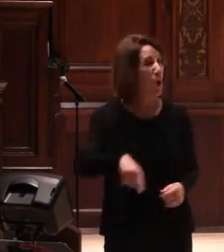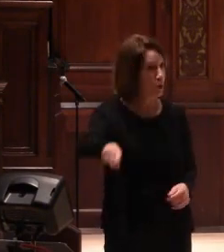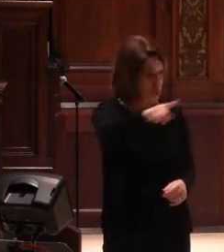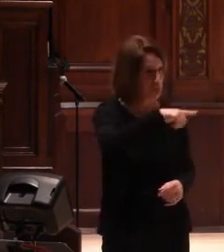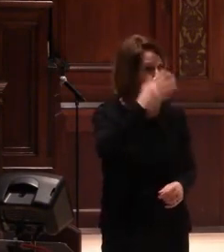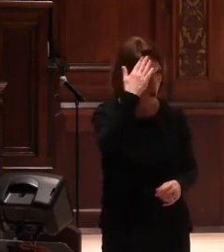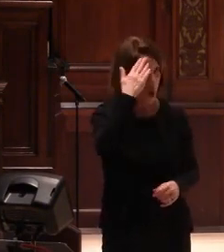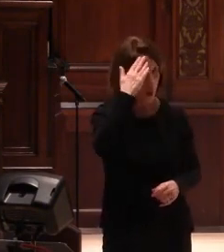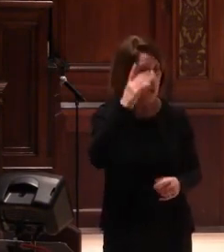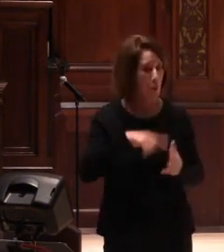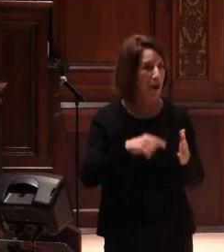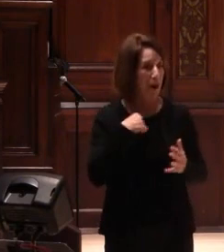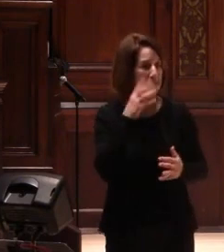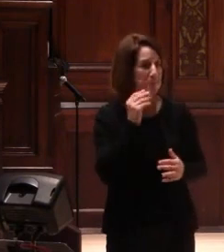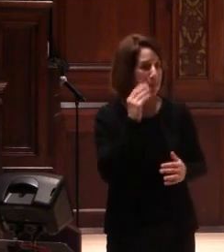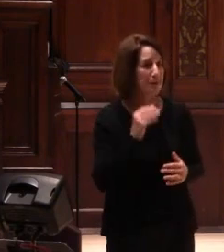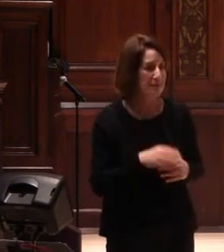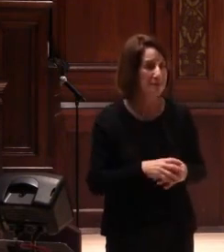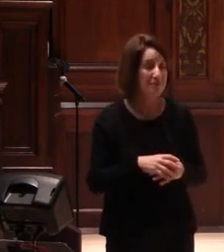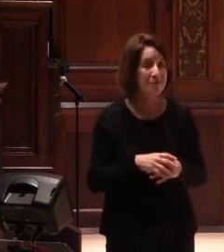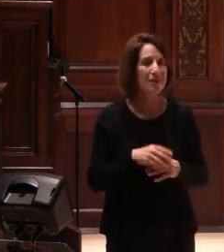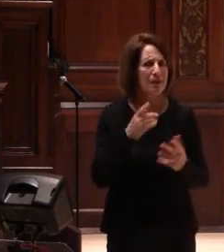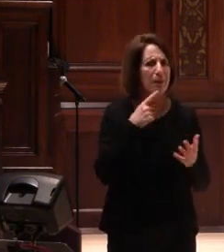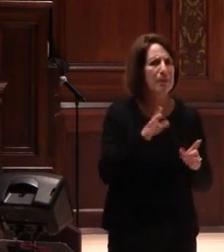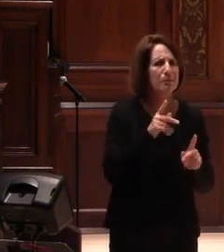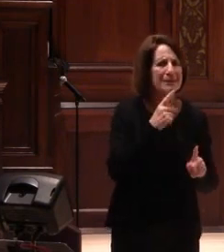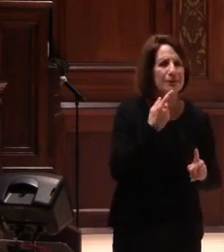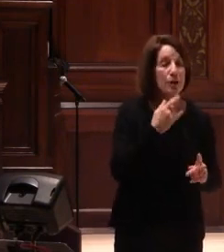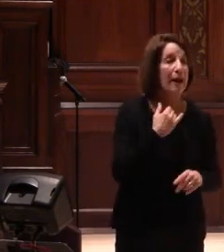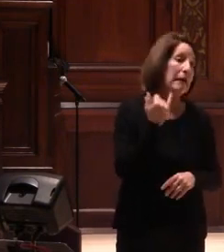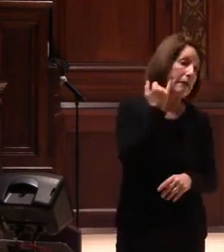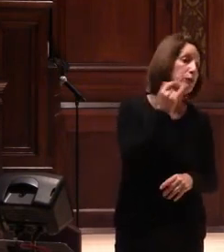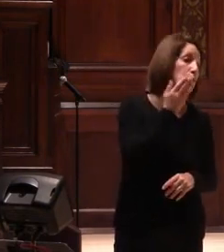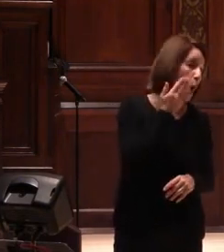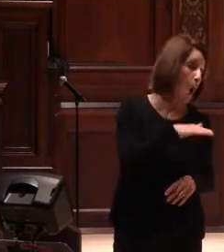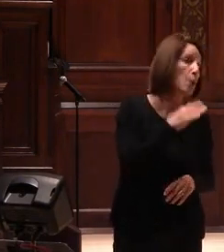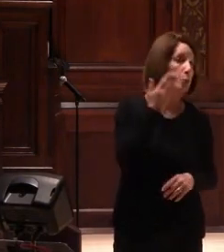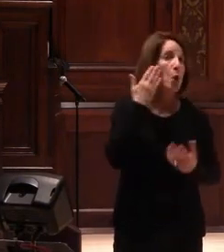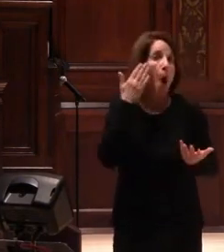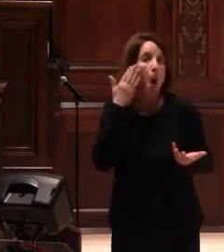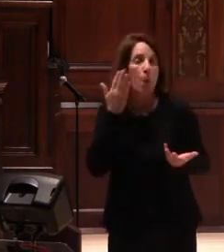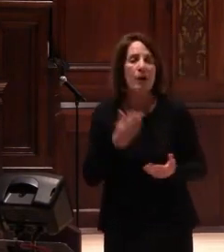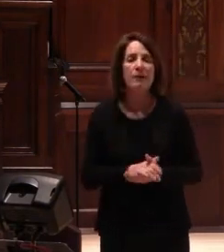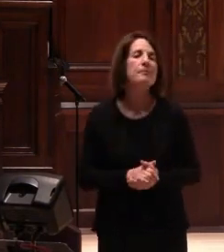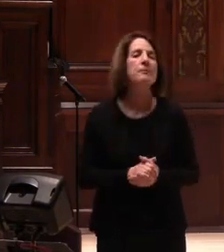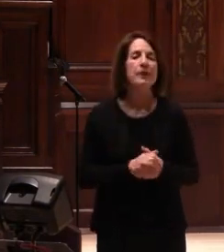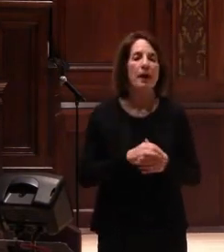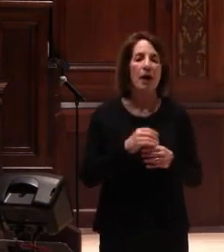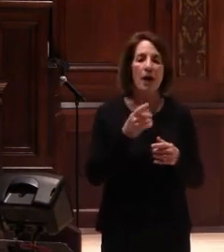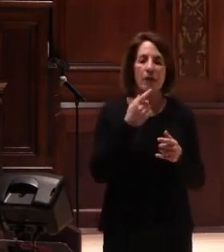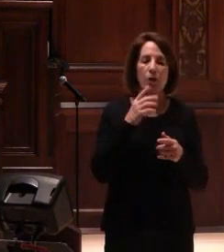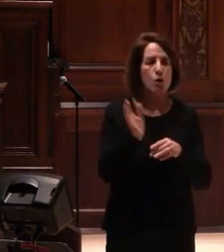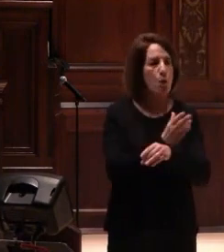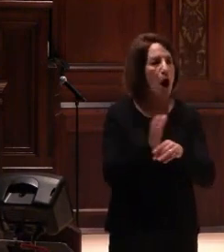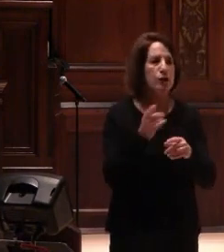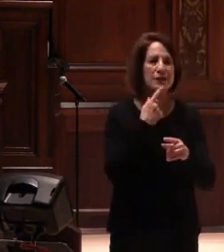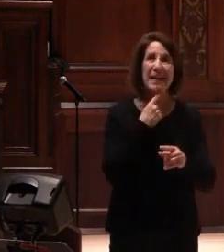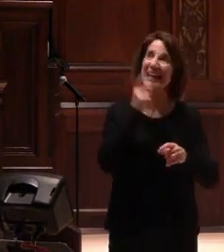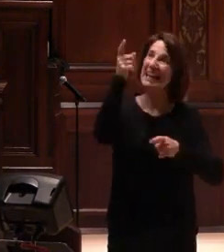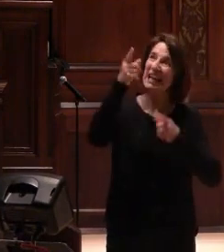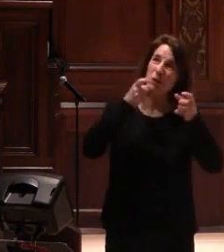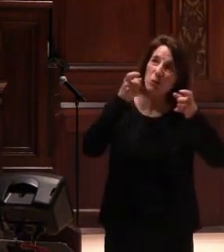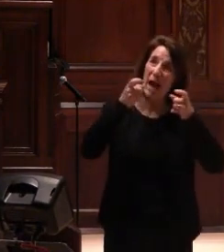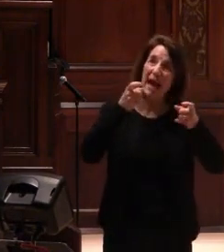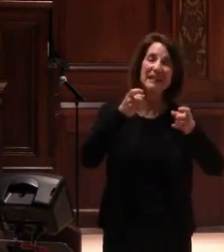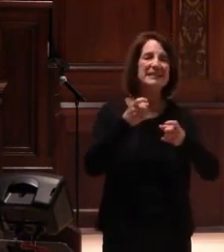about, like people say today, if you know, you know. The gospel choir sang He Reigns, and Father Jim prayed out loud from